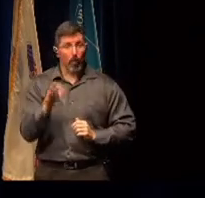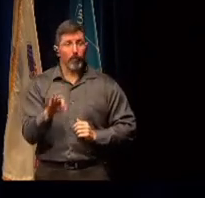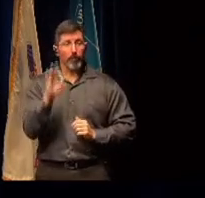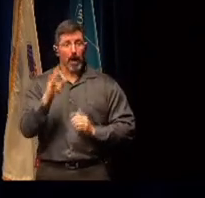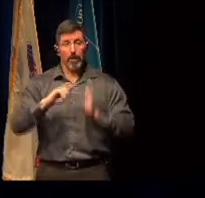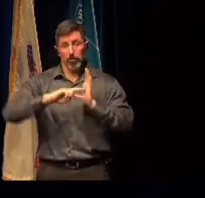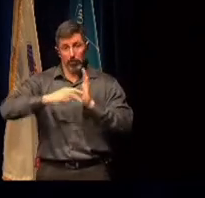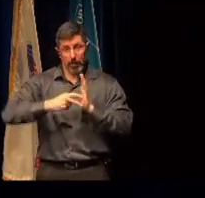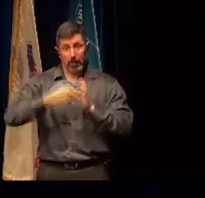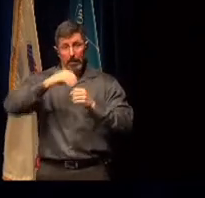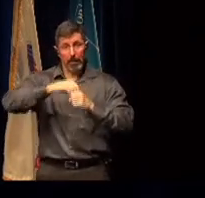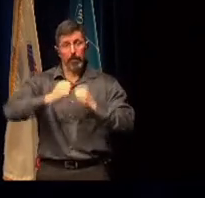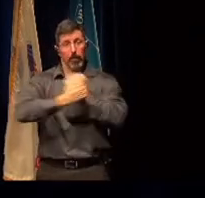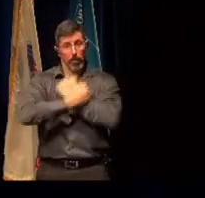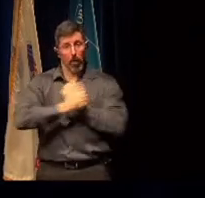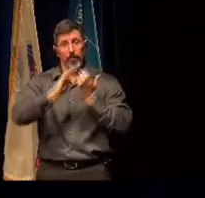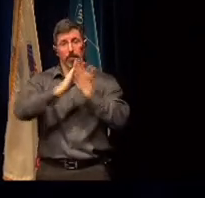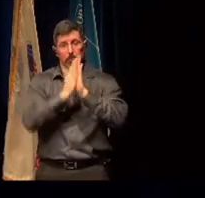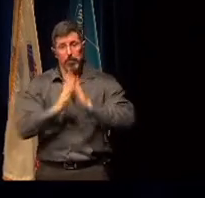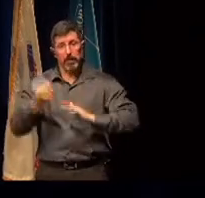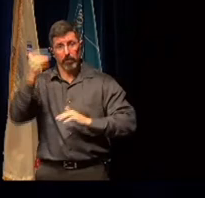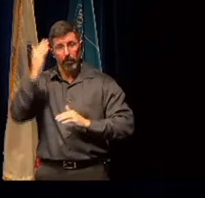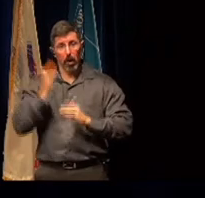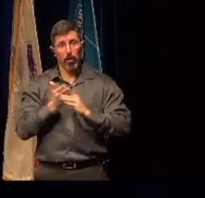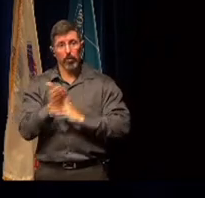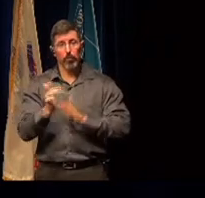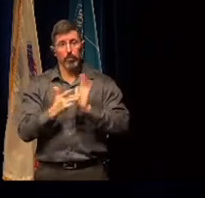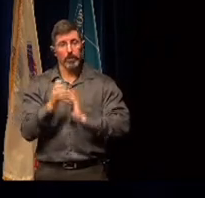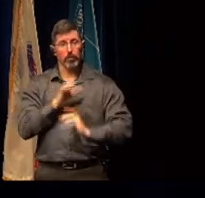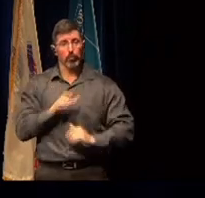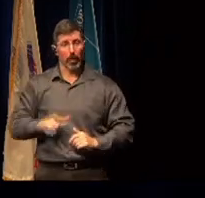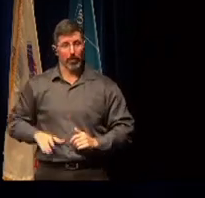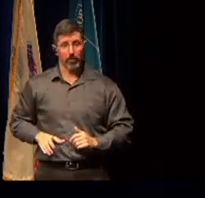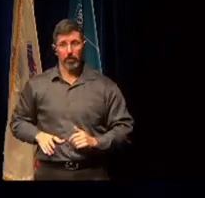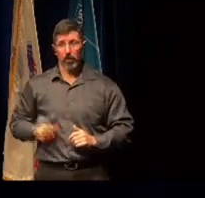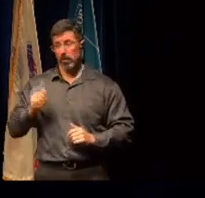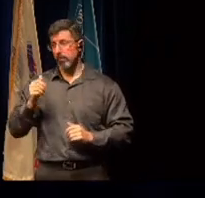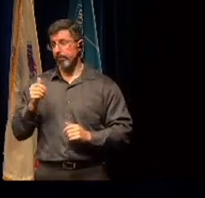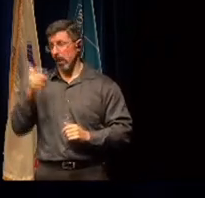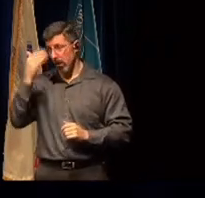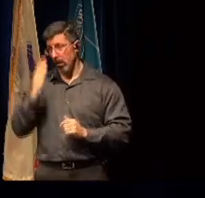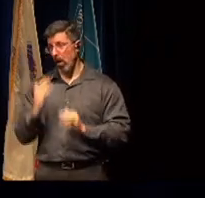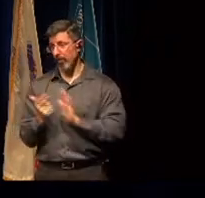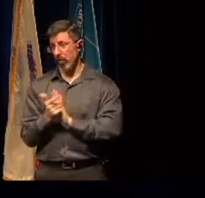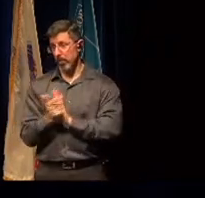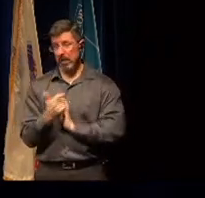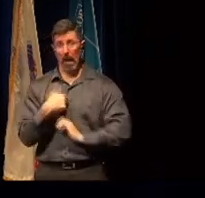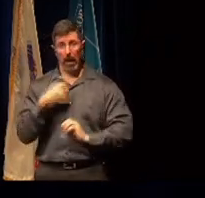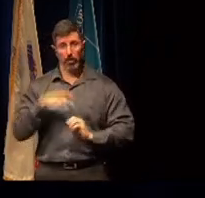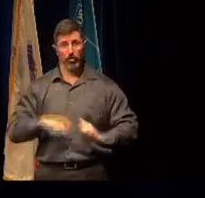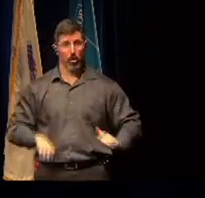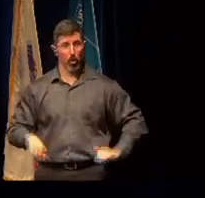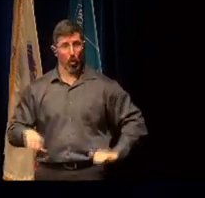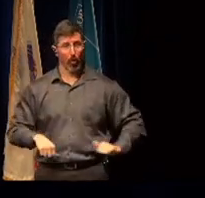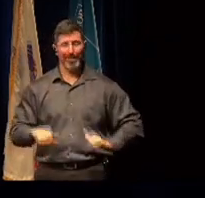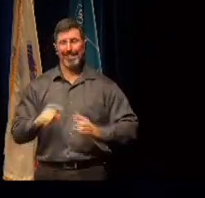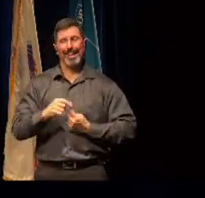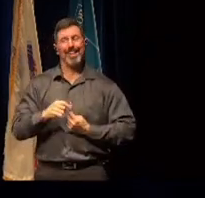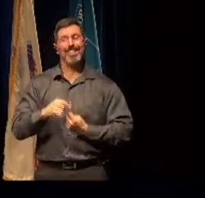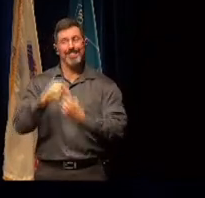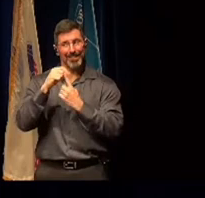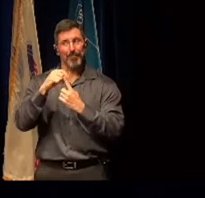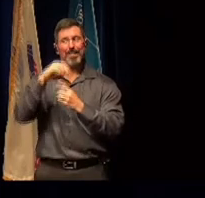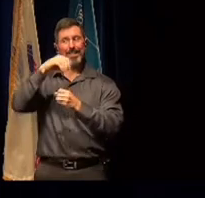and peace of God through the cross of Jesus Christ. God forbid that I should glory save in the cross of our Lord